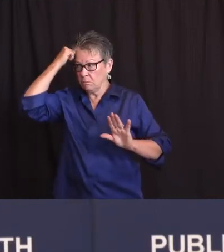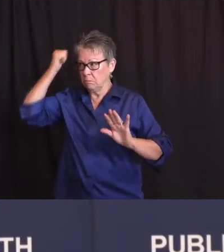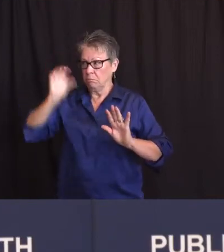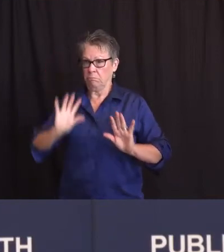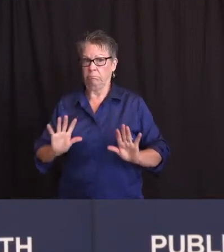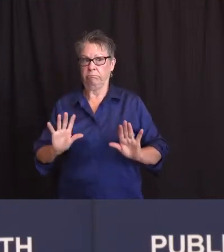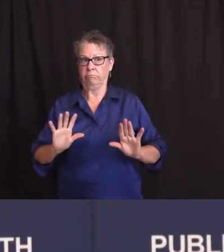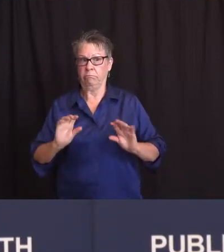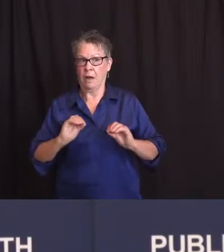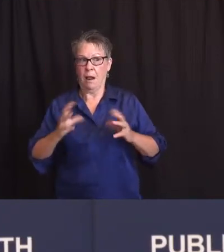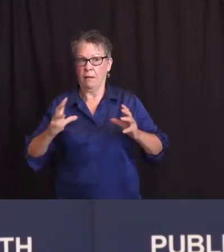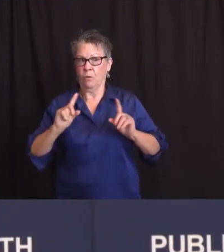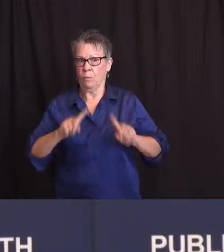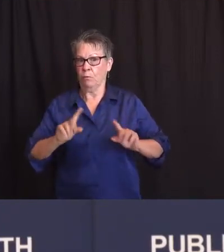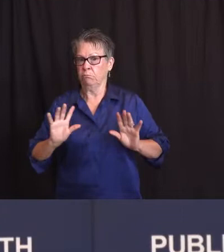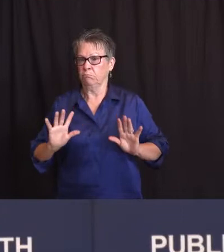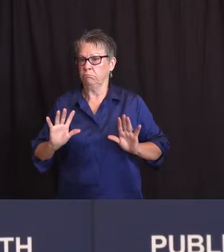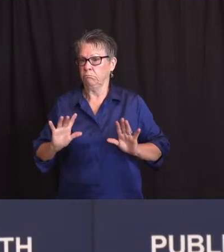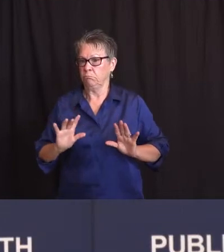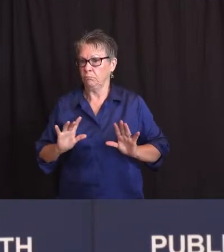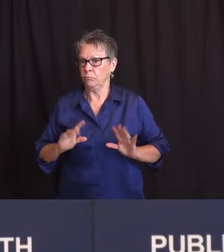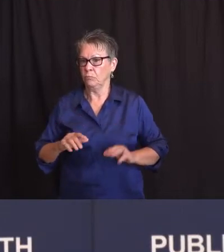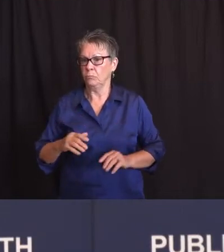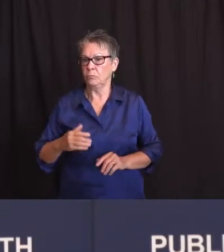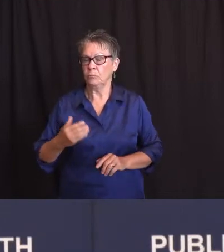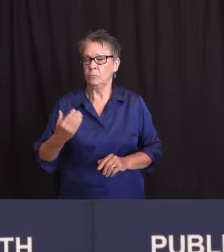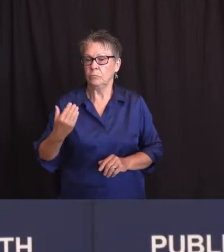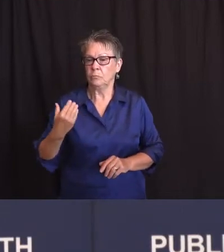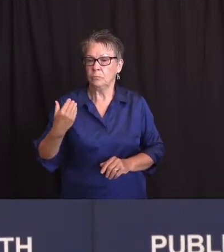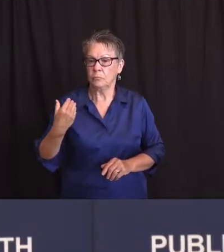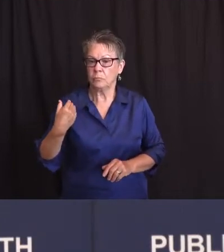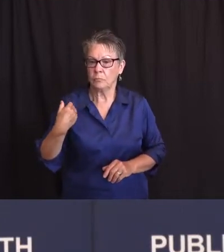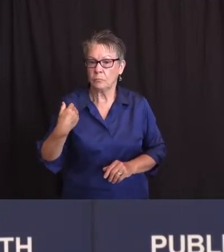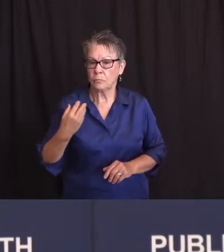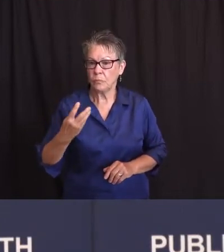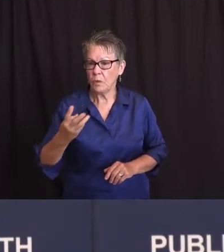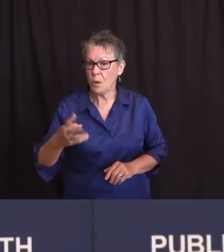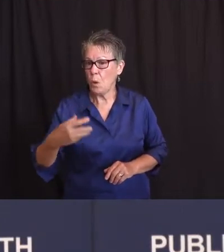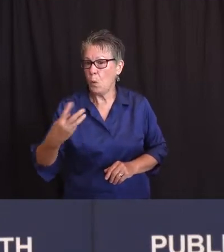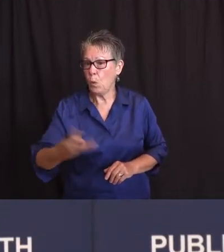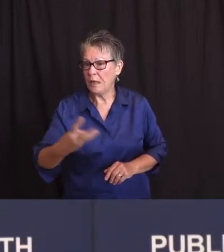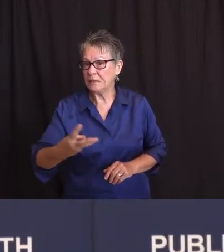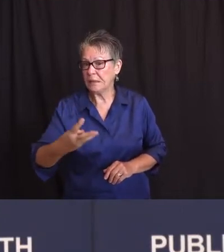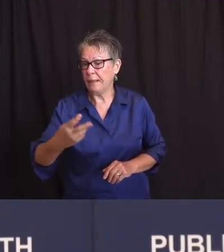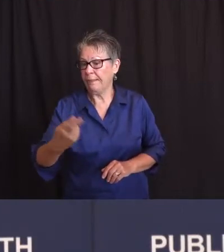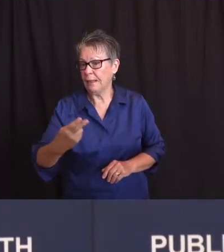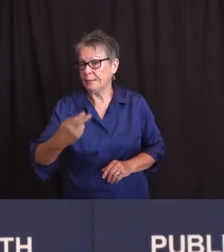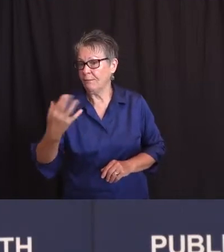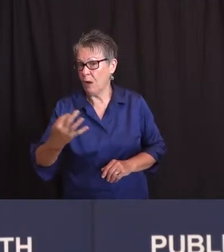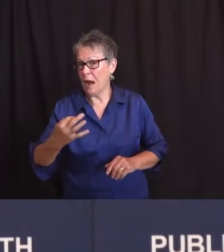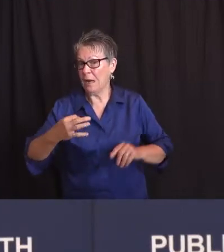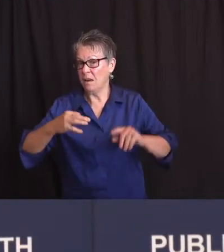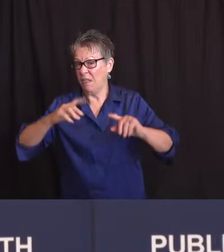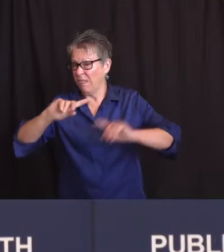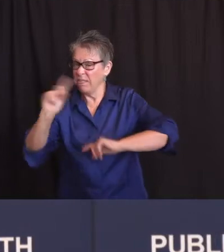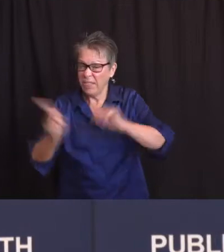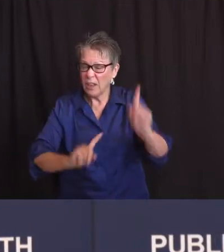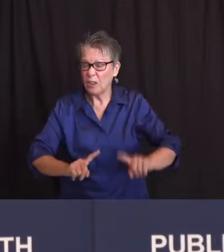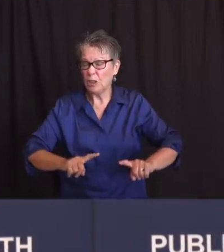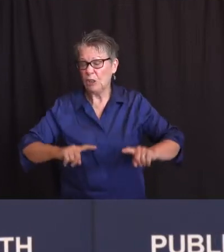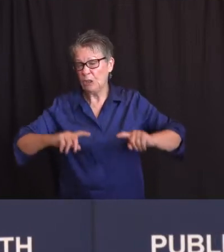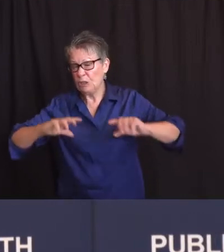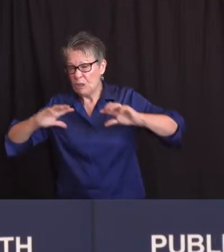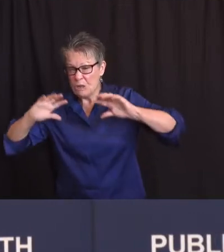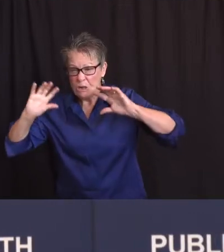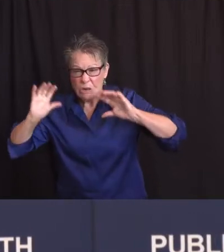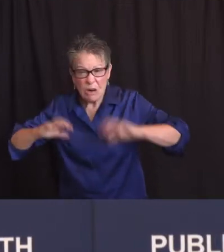showers Wednesday through, and thunderstorms Wednesday through Friday. But as always, us and the National Weather Service will be watching